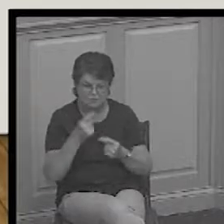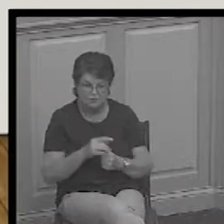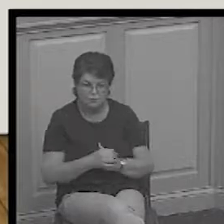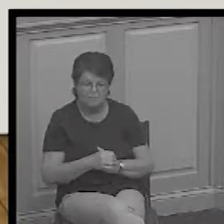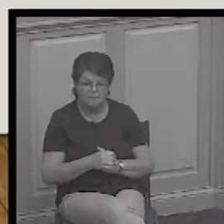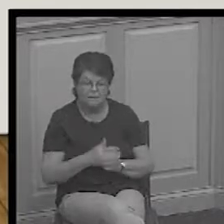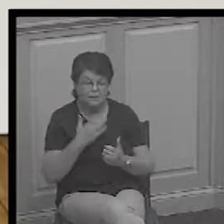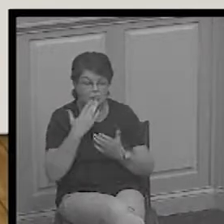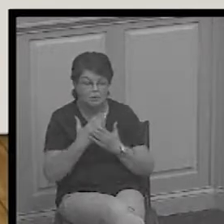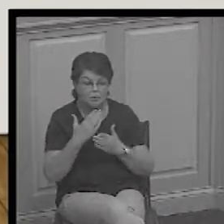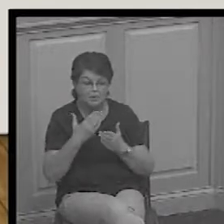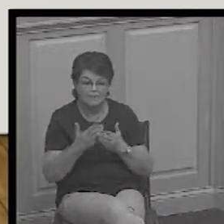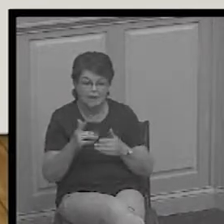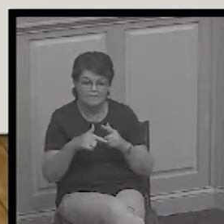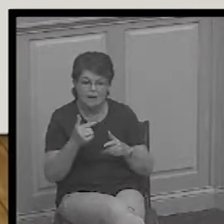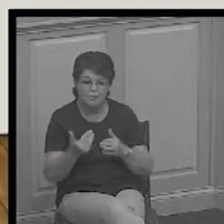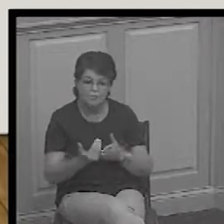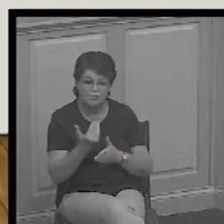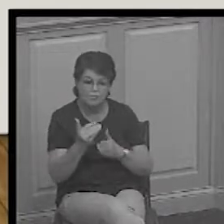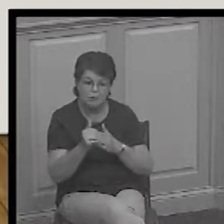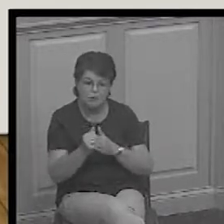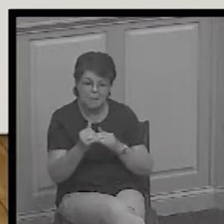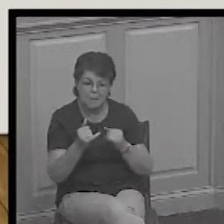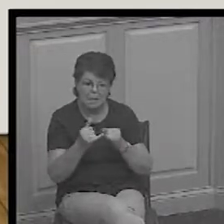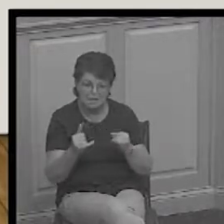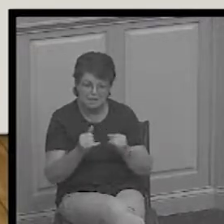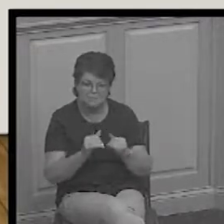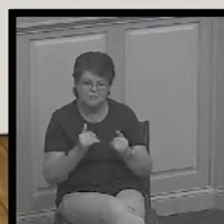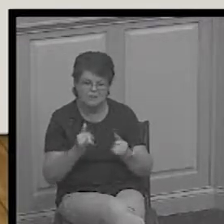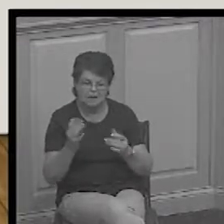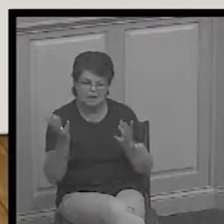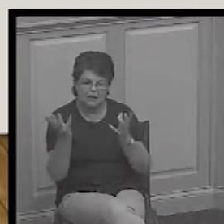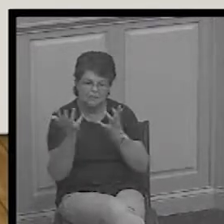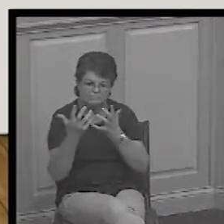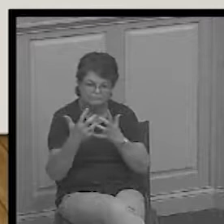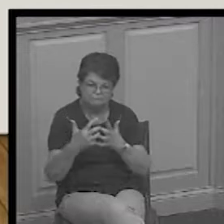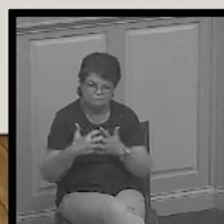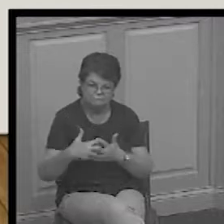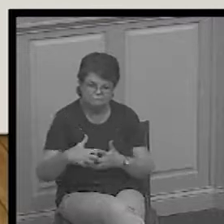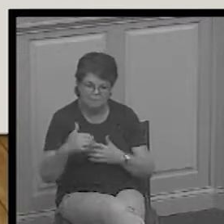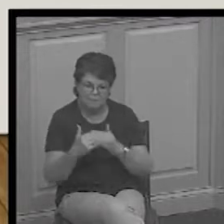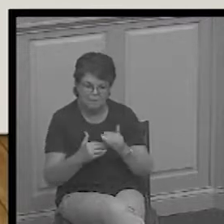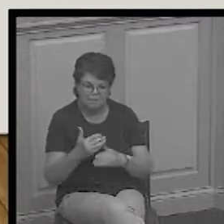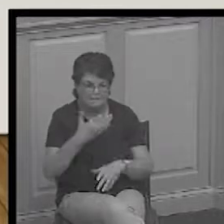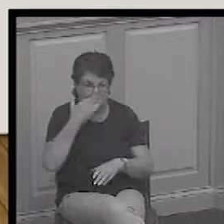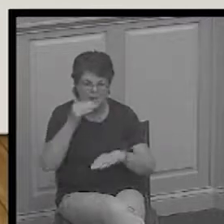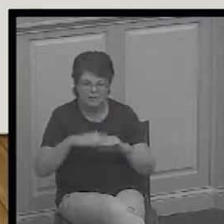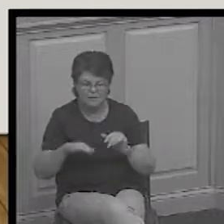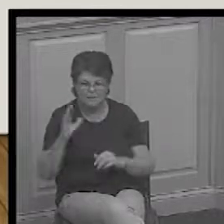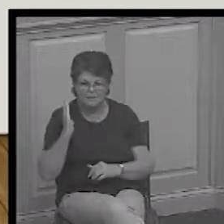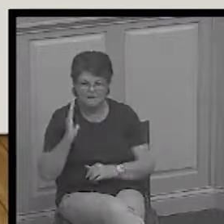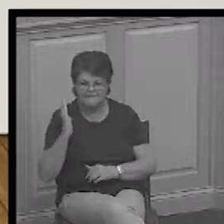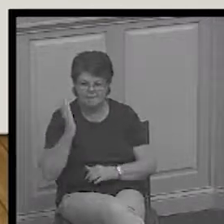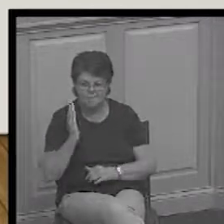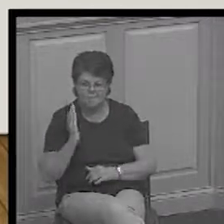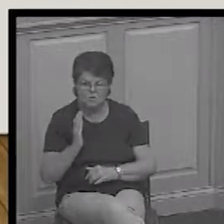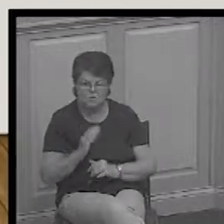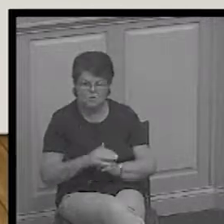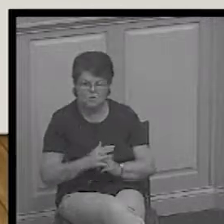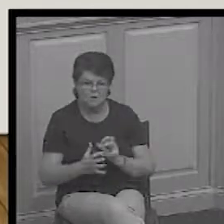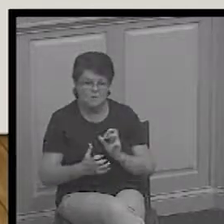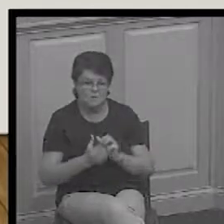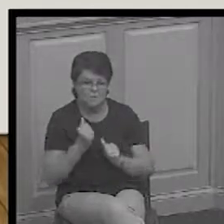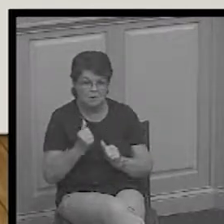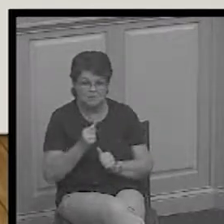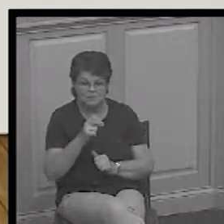The good thing about the new guidelines is it becomes part of a streamlined process, I think even better than it was before. Most